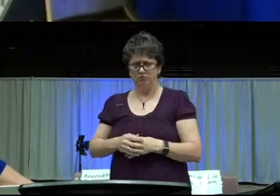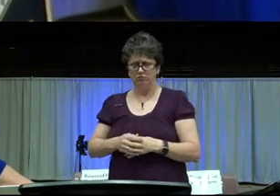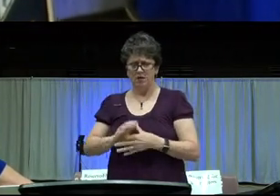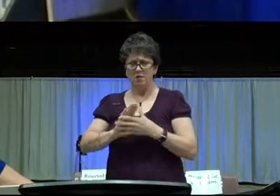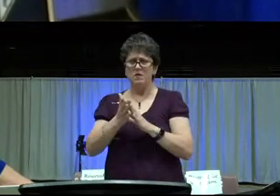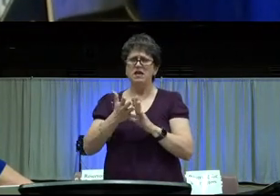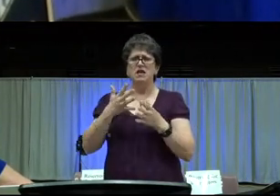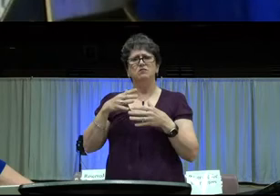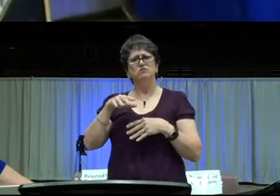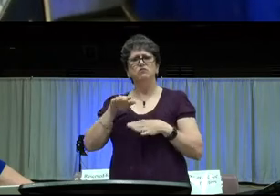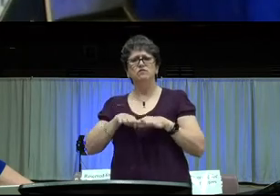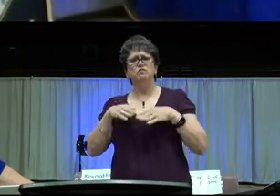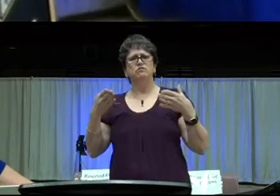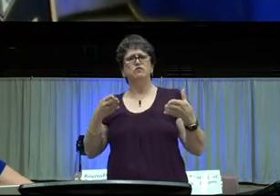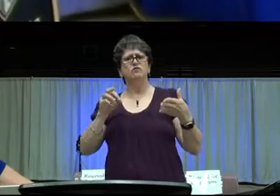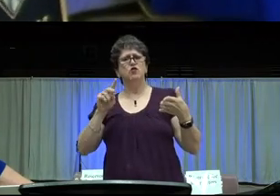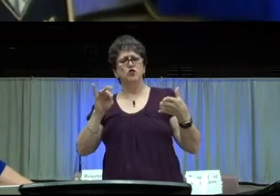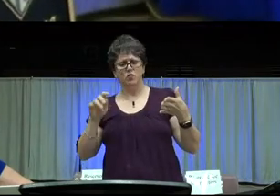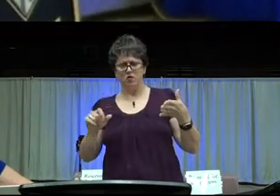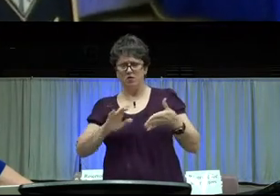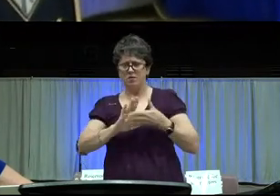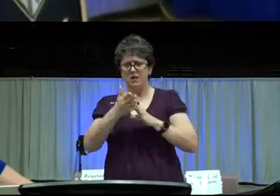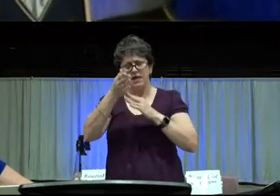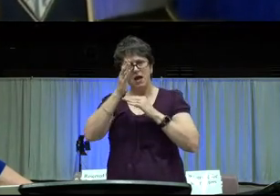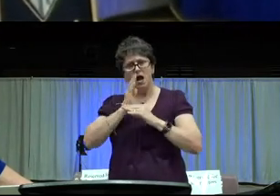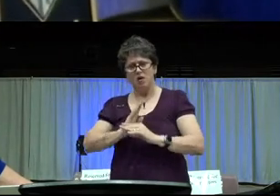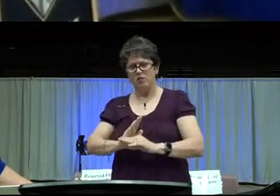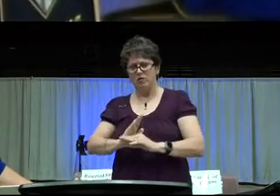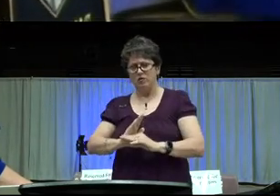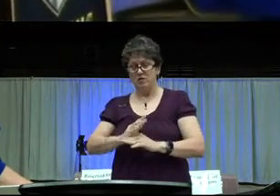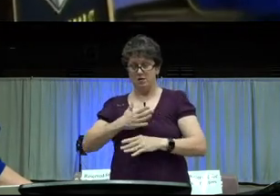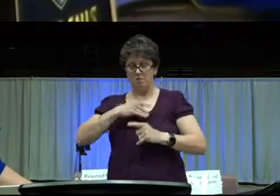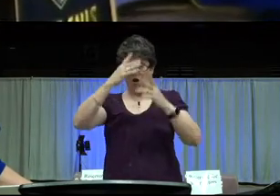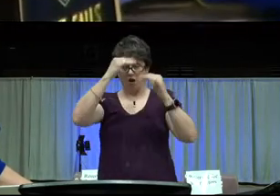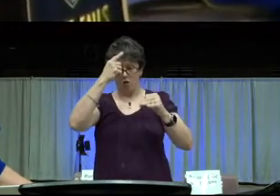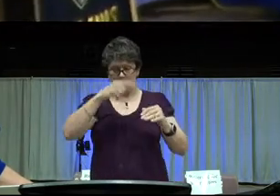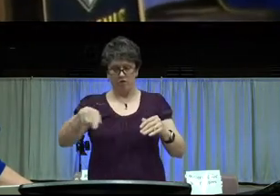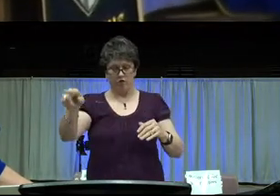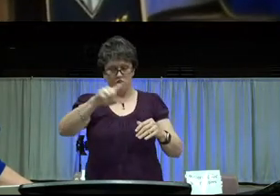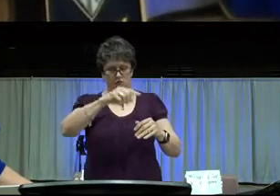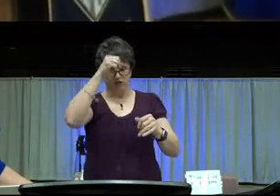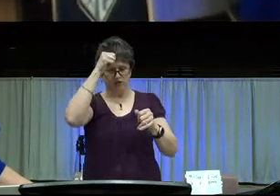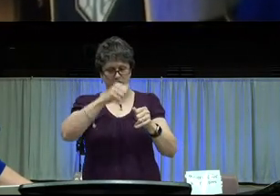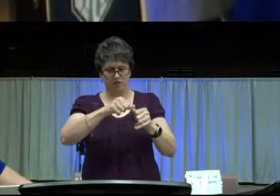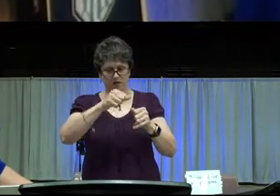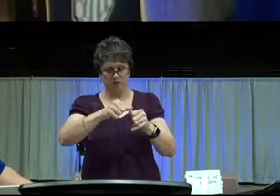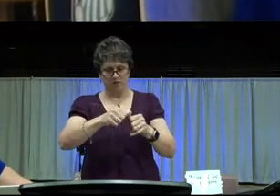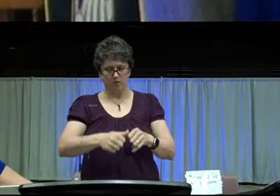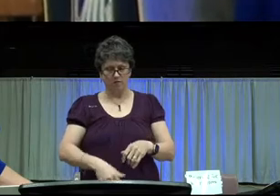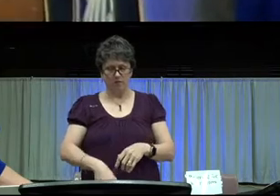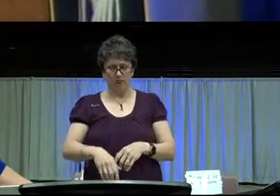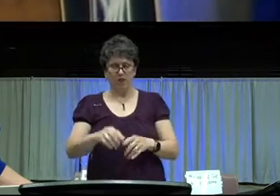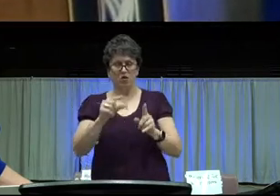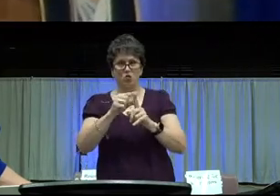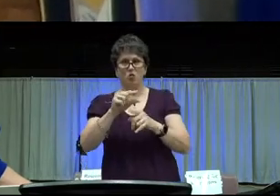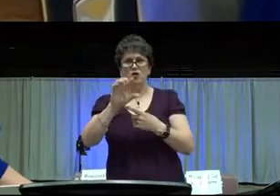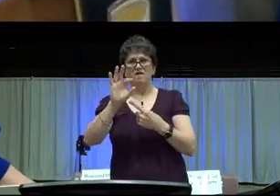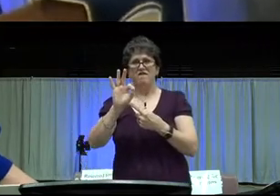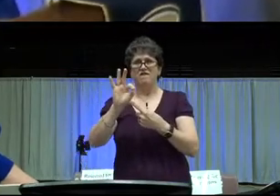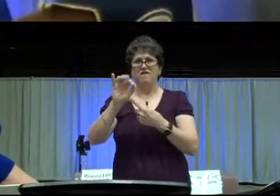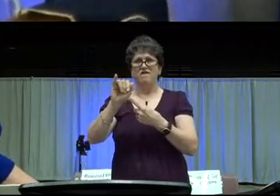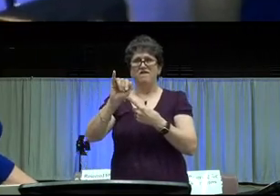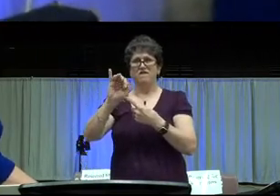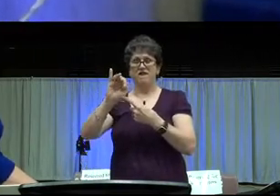Be vulnerable. Be humble. My hope for you is to remember the word